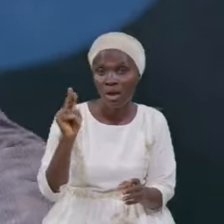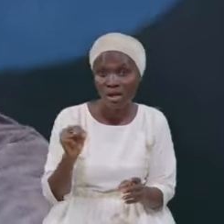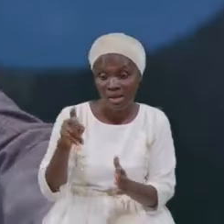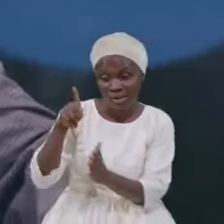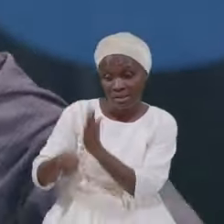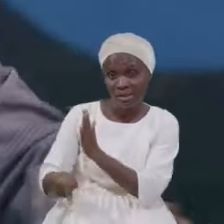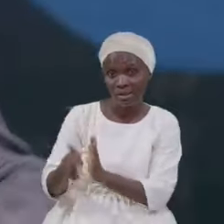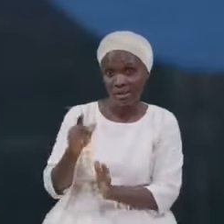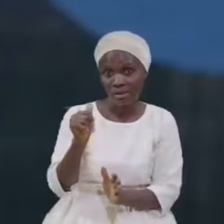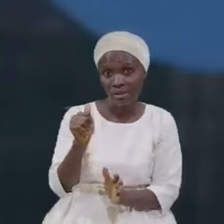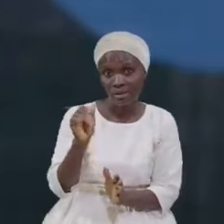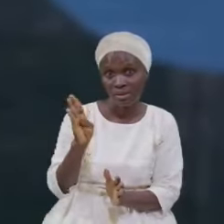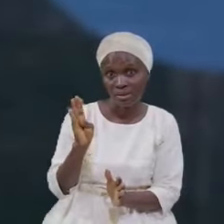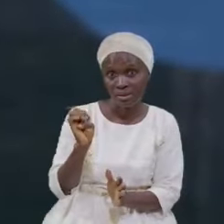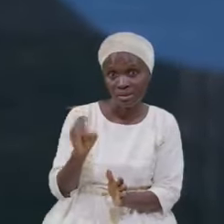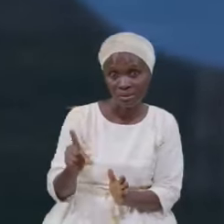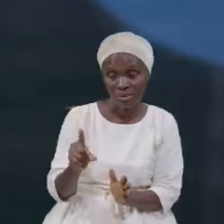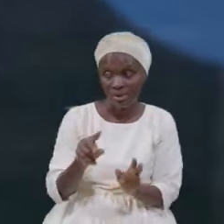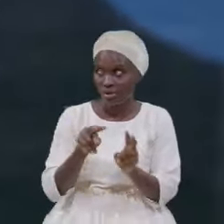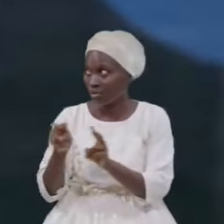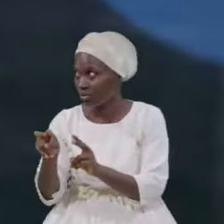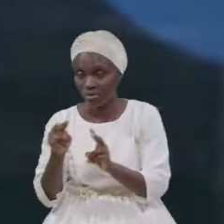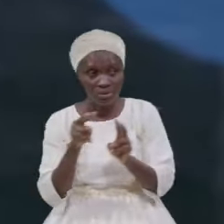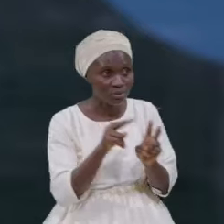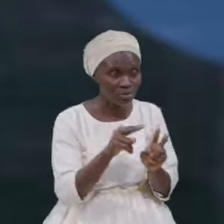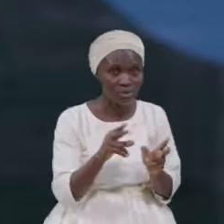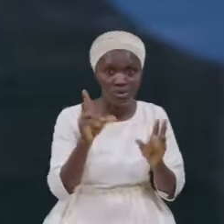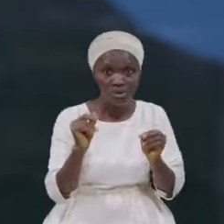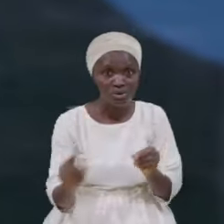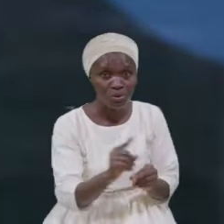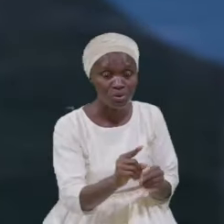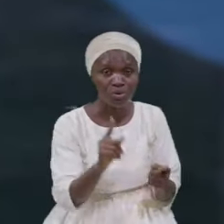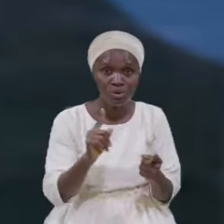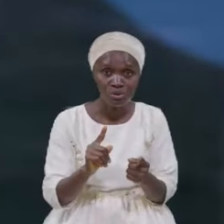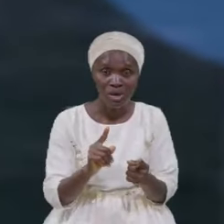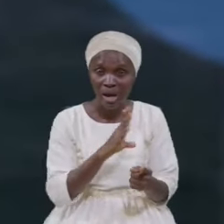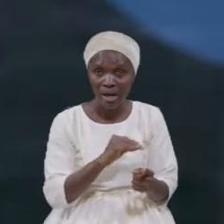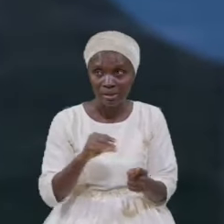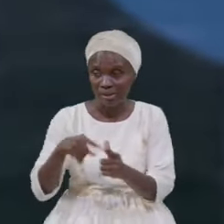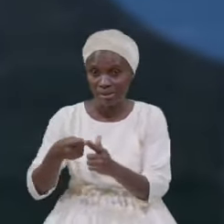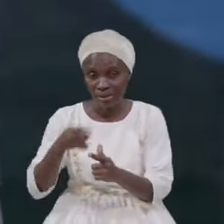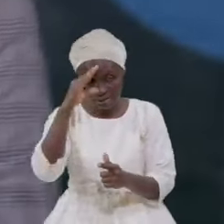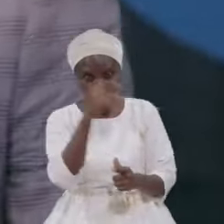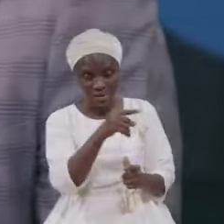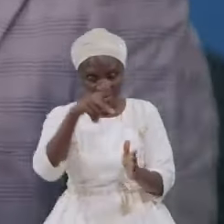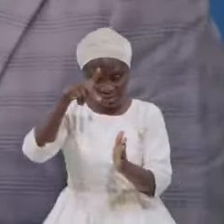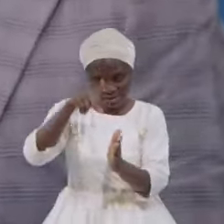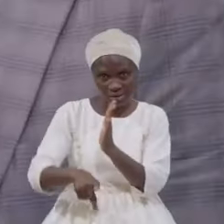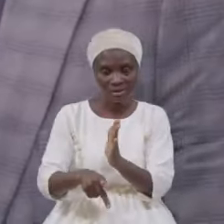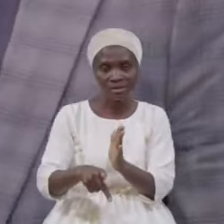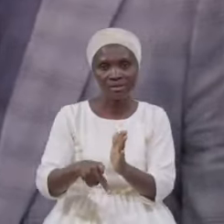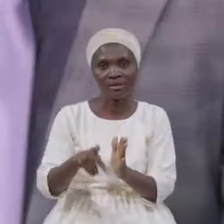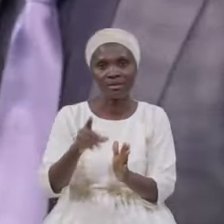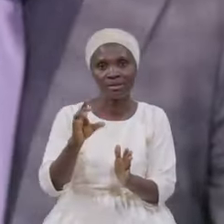everywhere. There's nobody, and he killed Abel. And God said, Cain, Cain, the